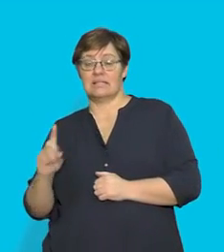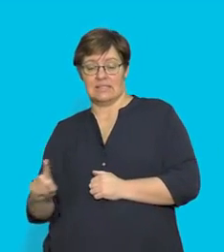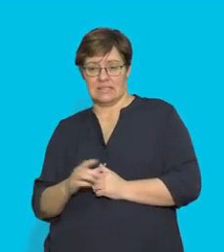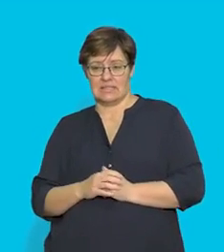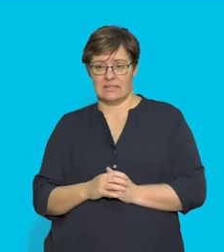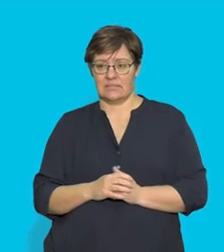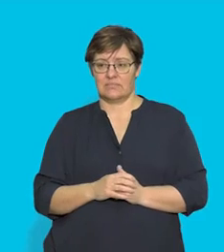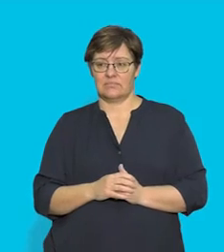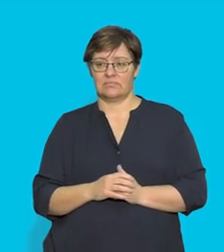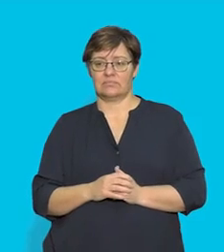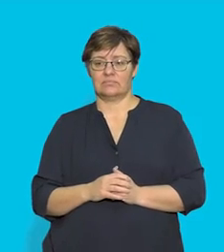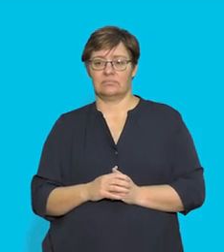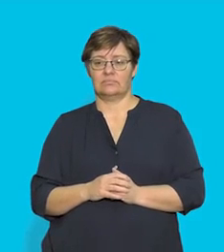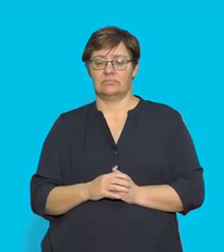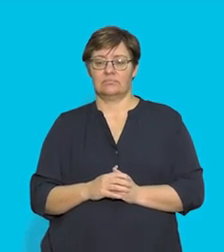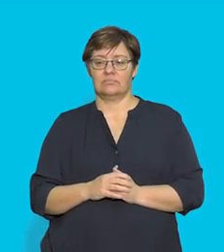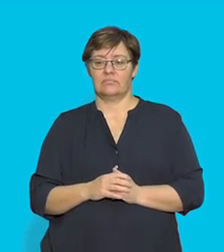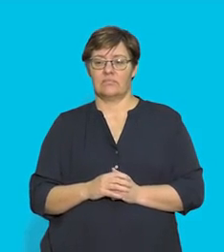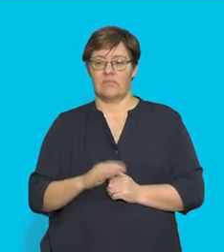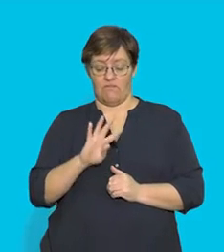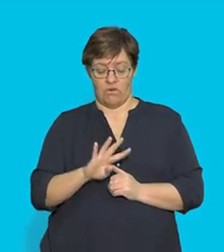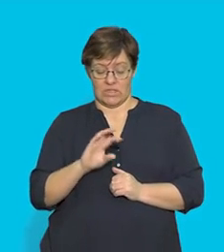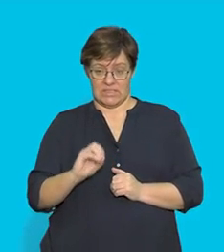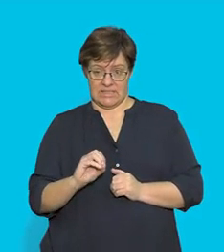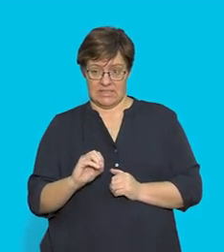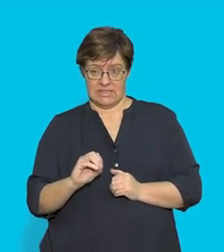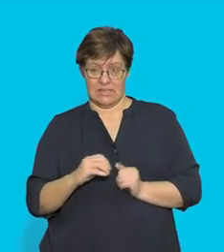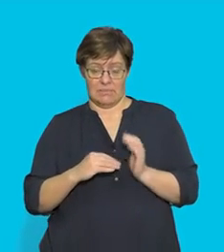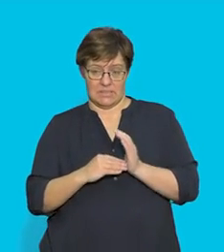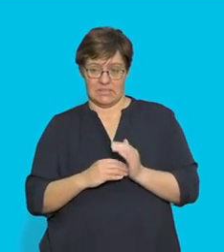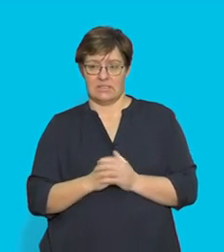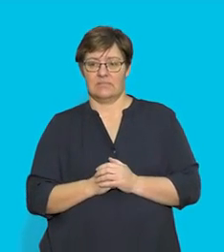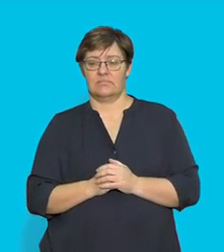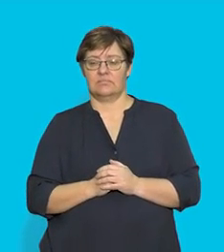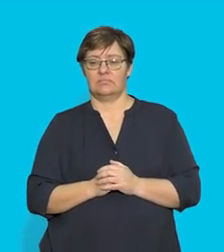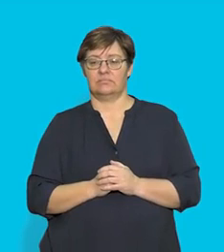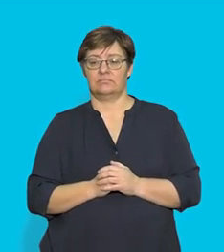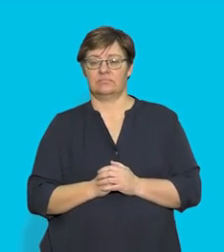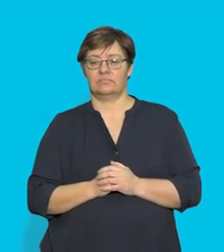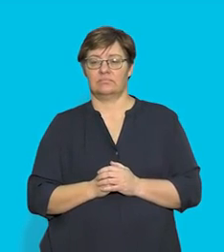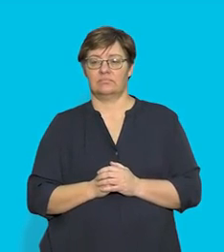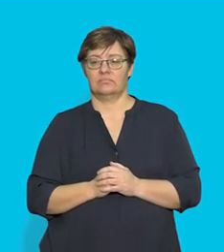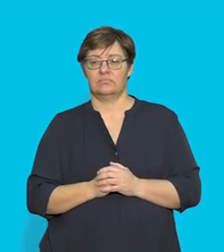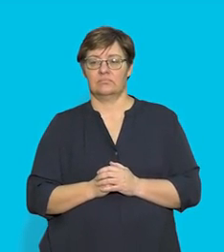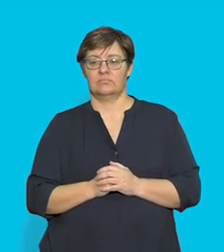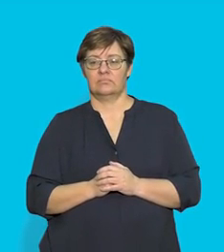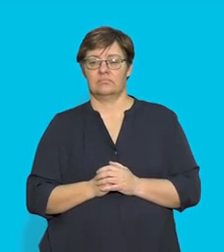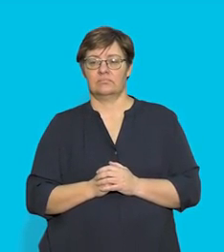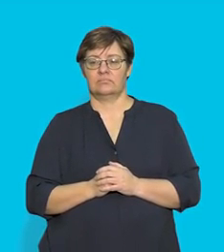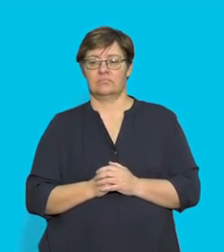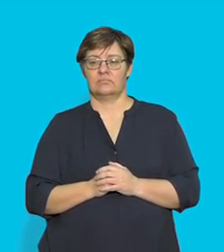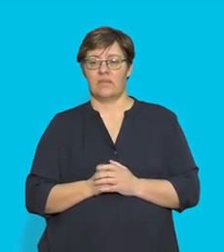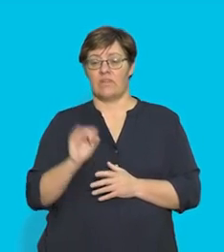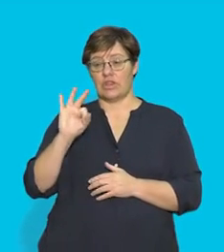HAD we have theta. We've got k is equal to 40. Okay, and we have this side